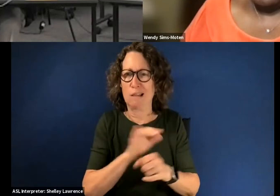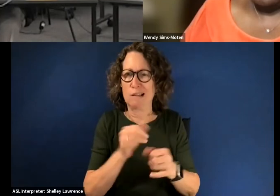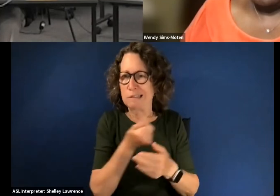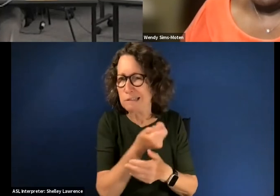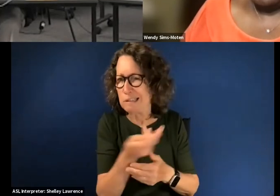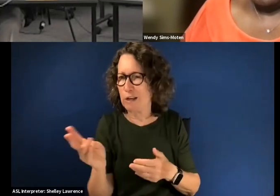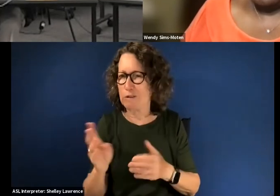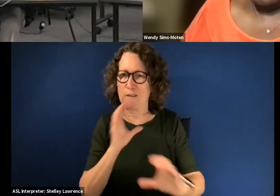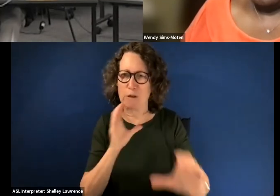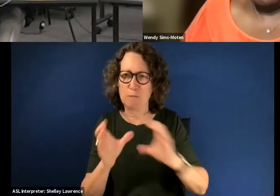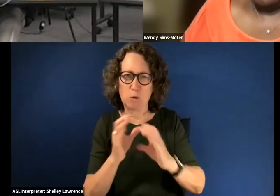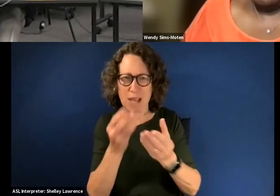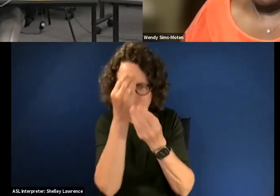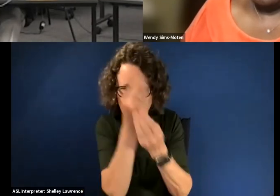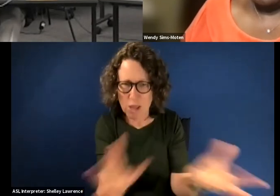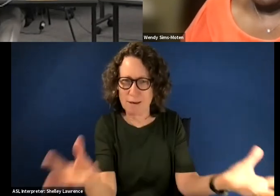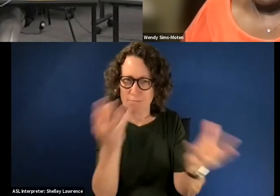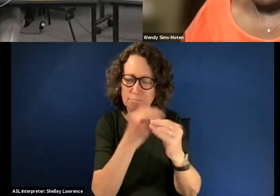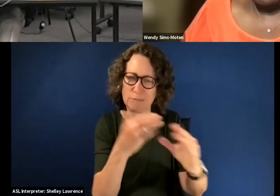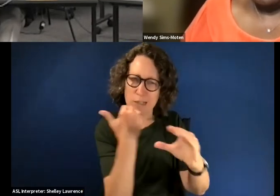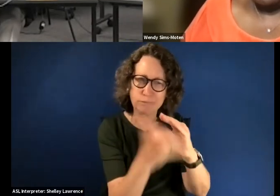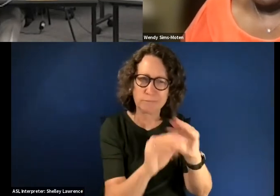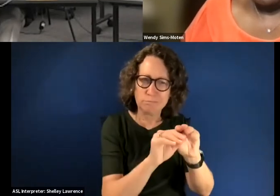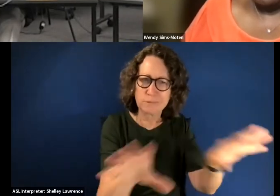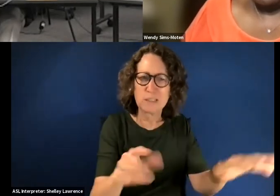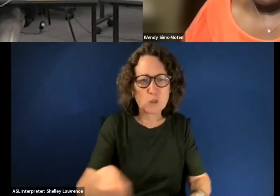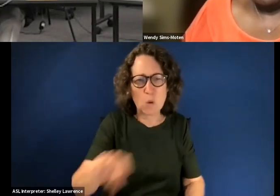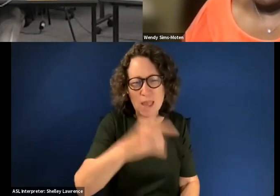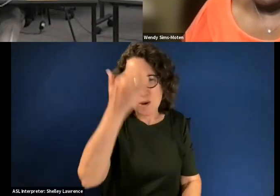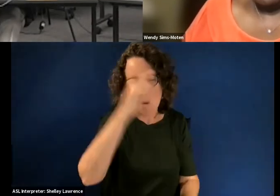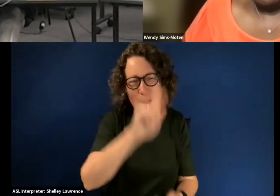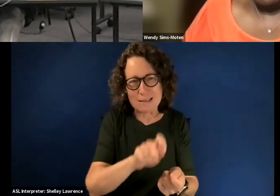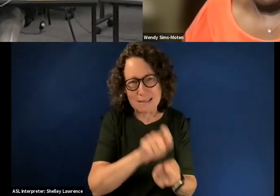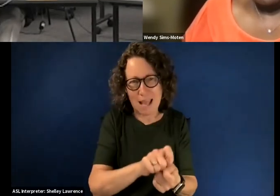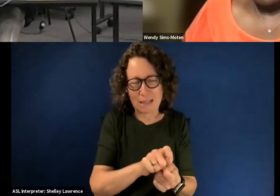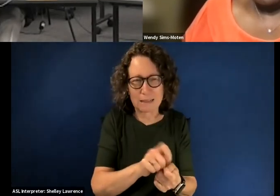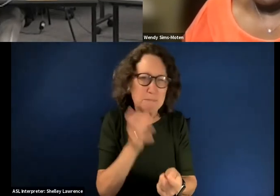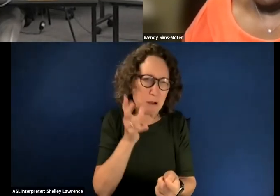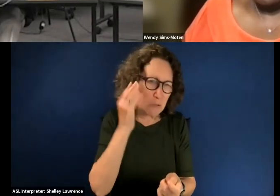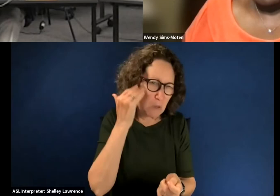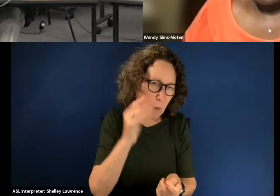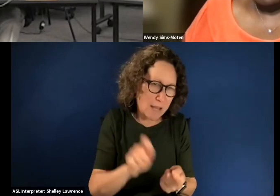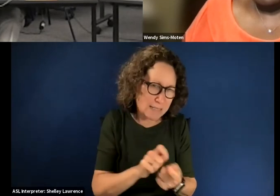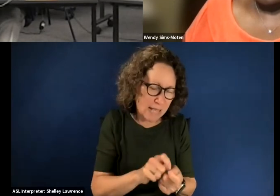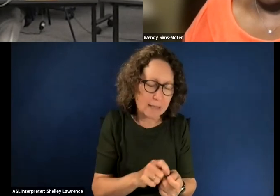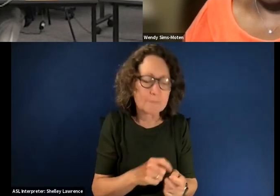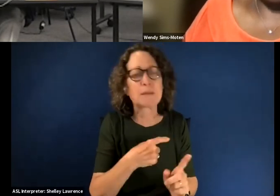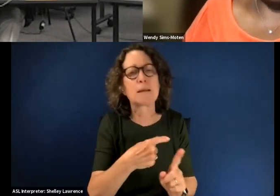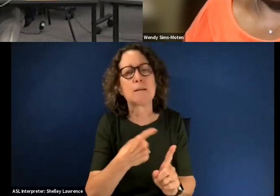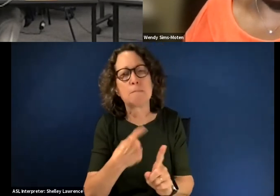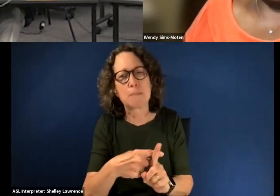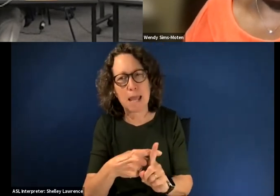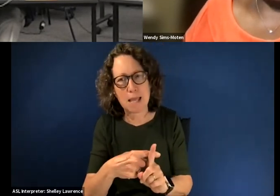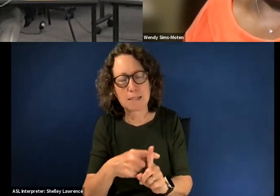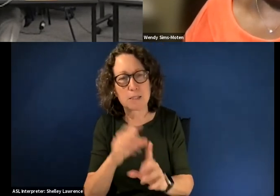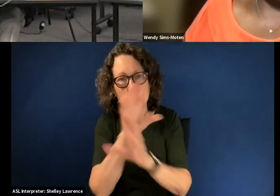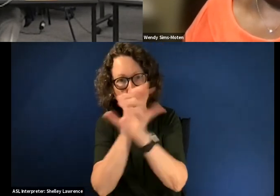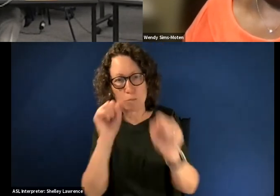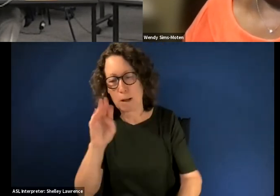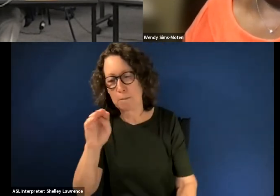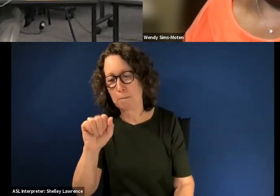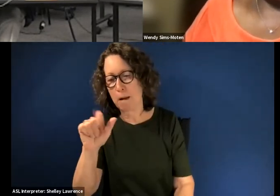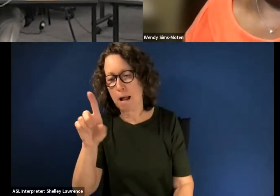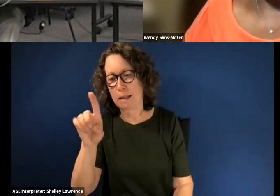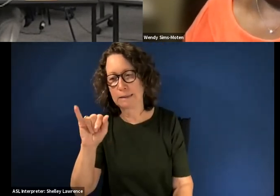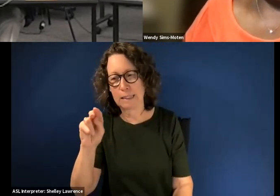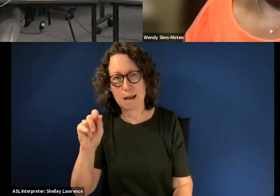of communication, so they know exactly what is going on. We also have a meeting. Superintendent Maldonado is